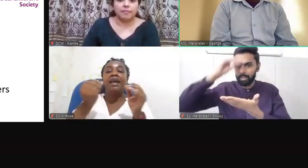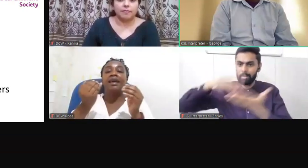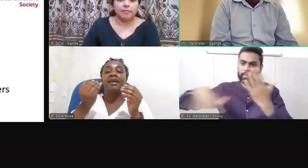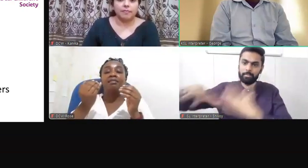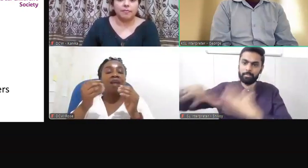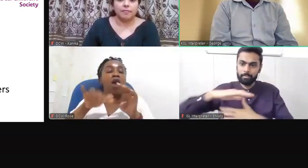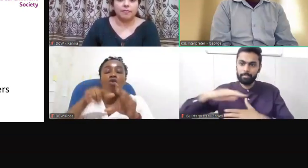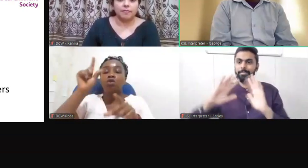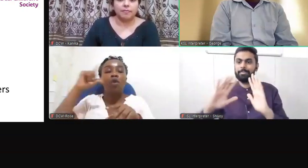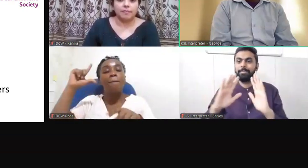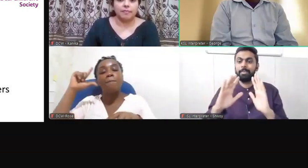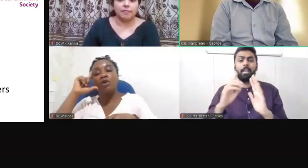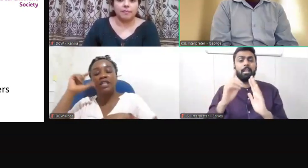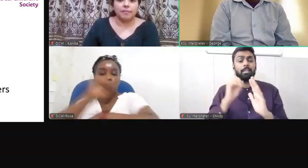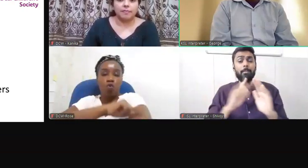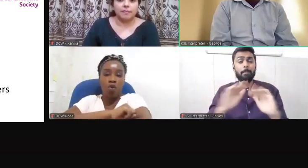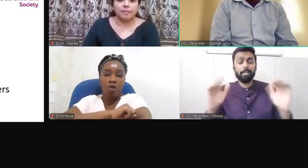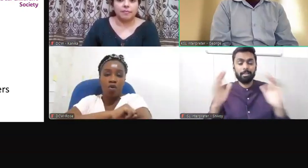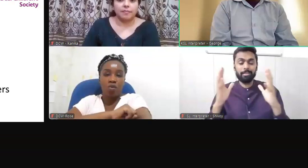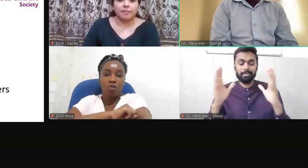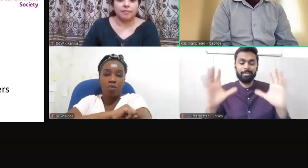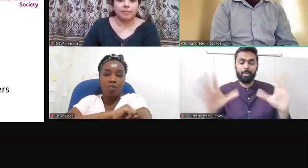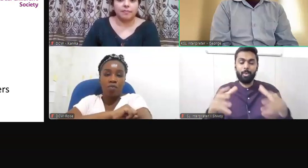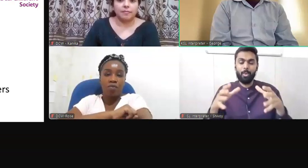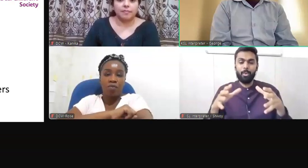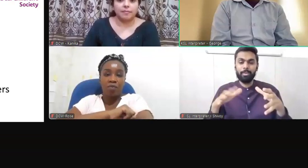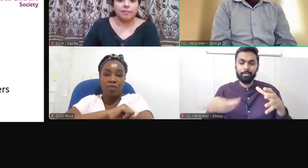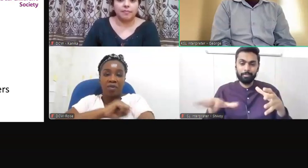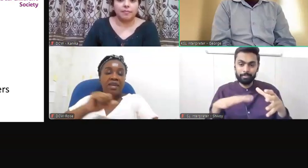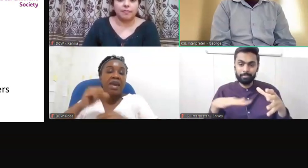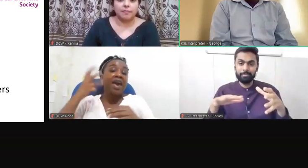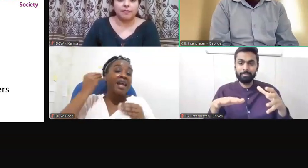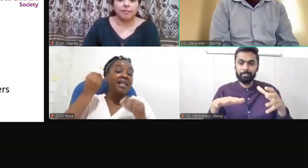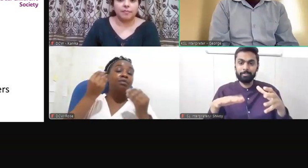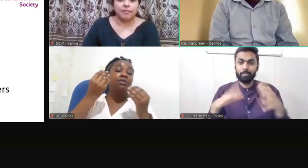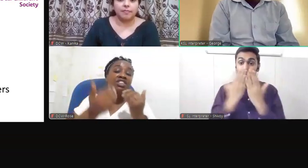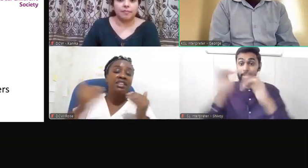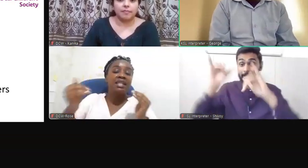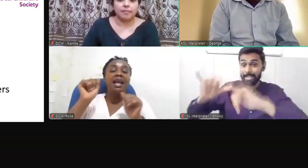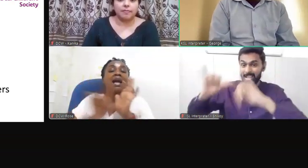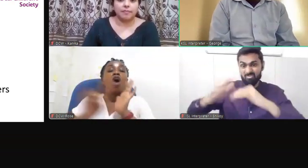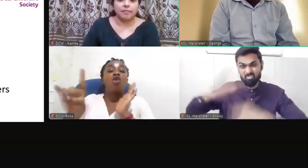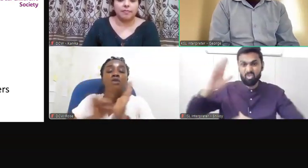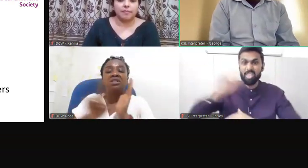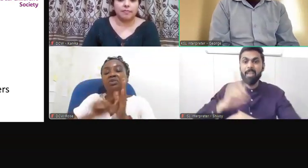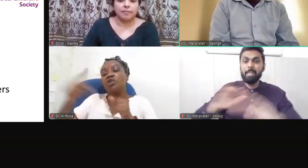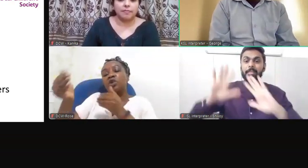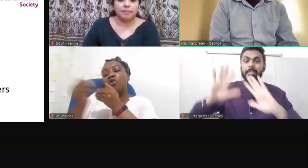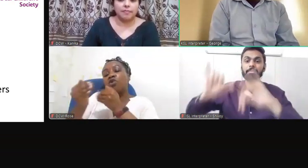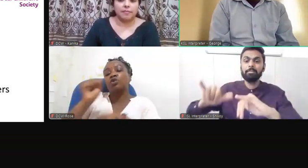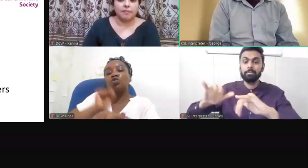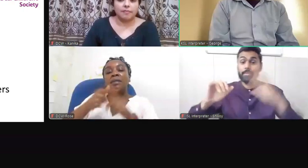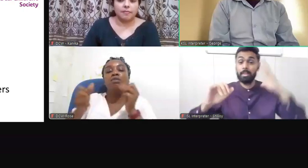that we mean most of the deaf children in the residential schools, the boarding schools, and the hearing